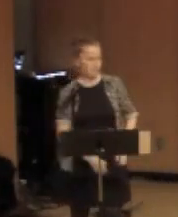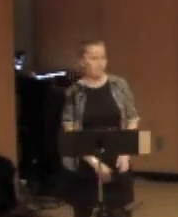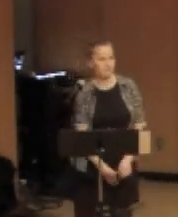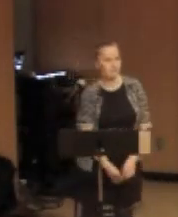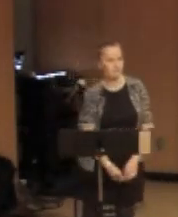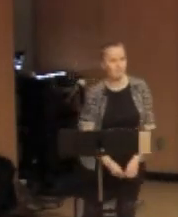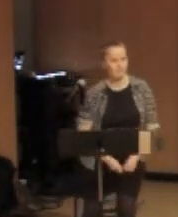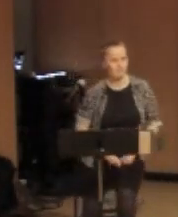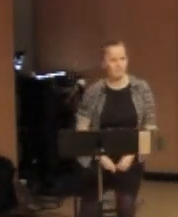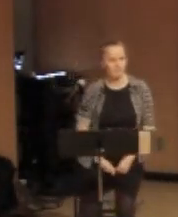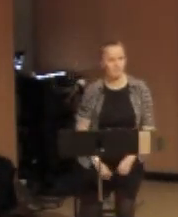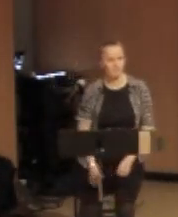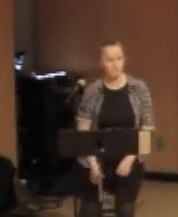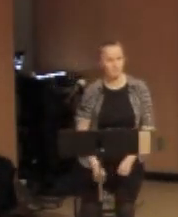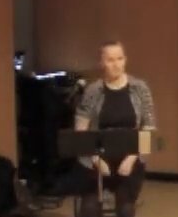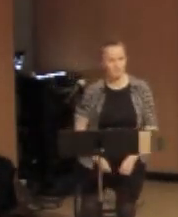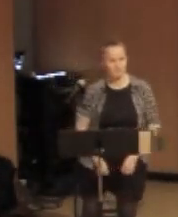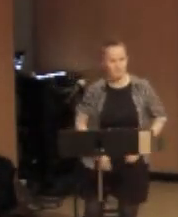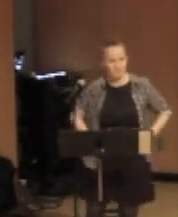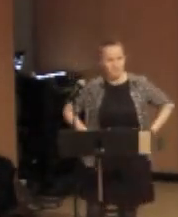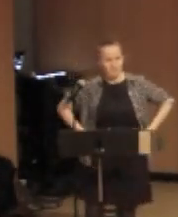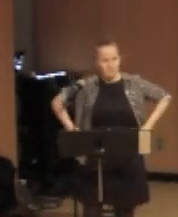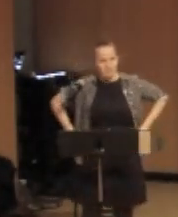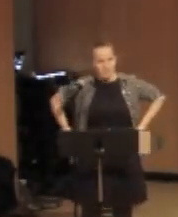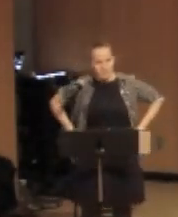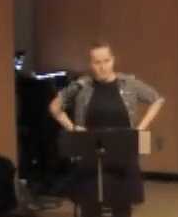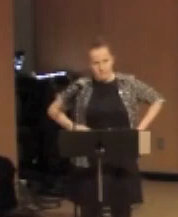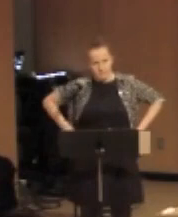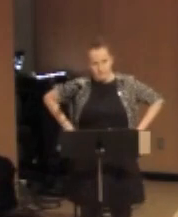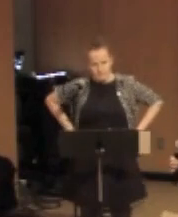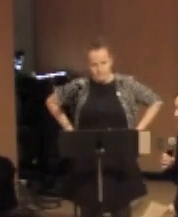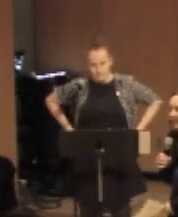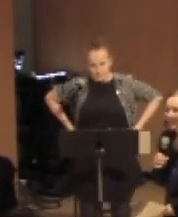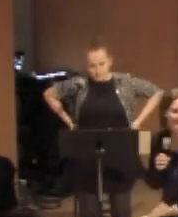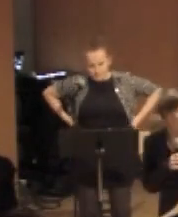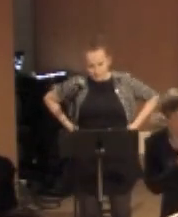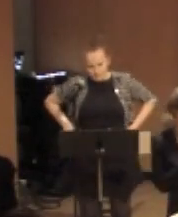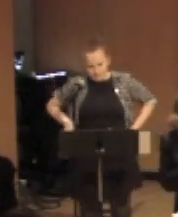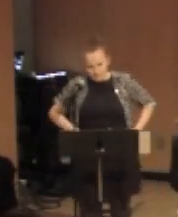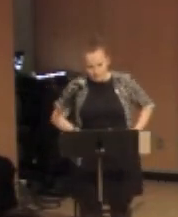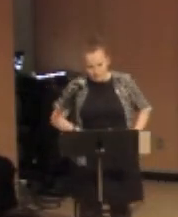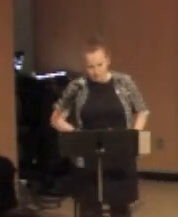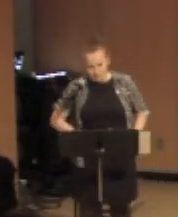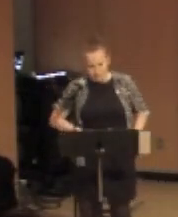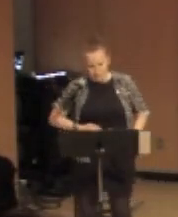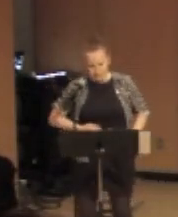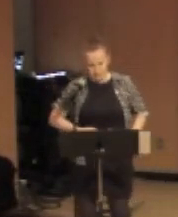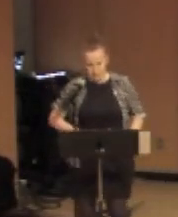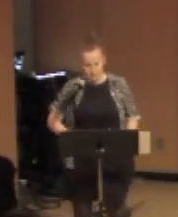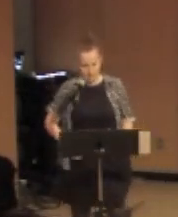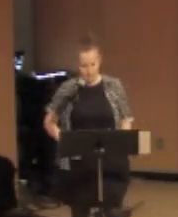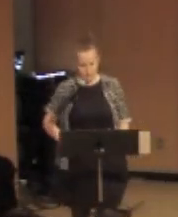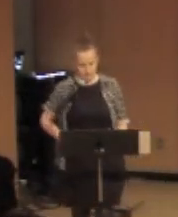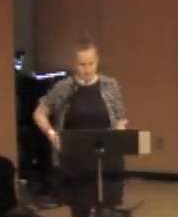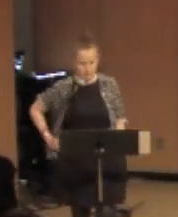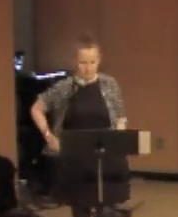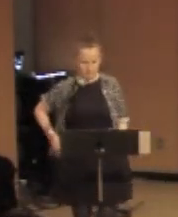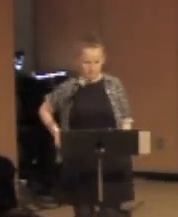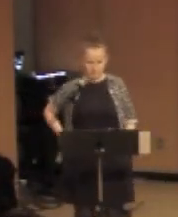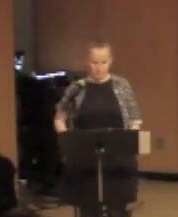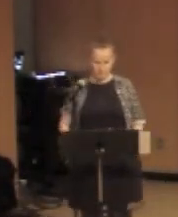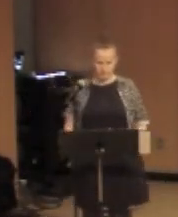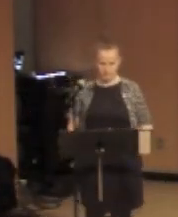say um for everybody as we as we go into these plays right now is that um a lot of times people think of